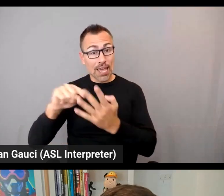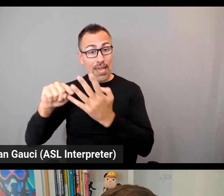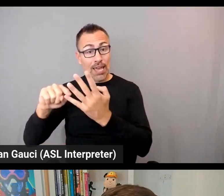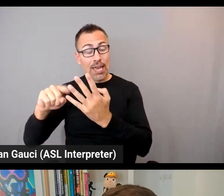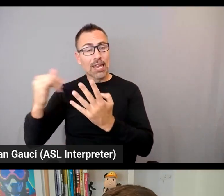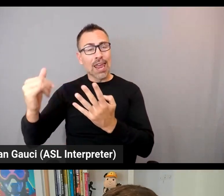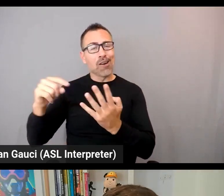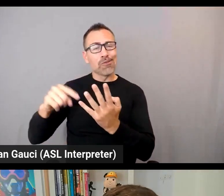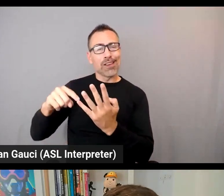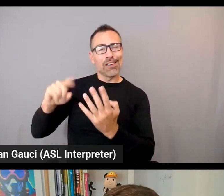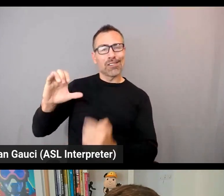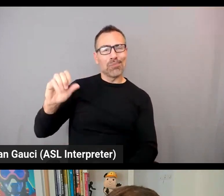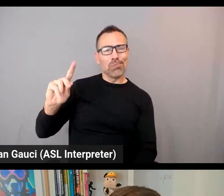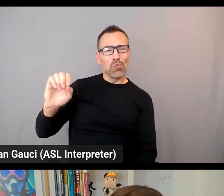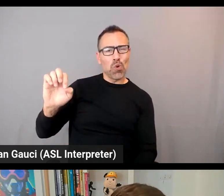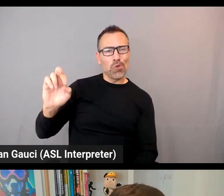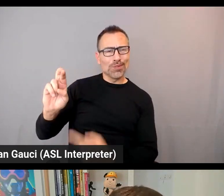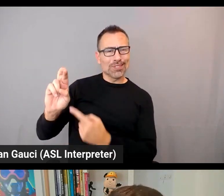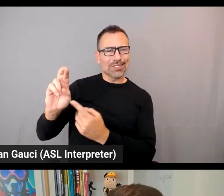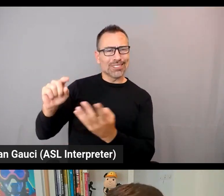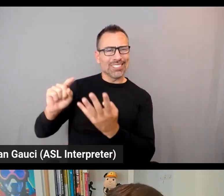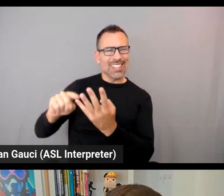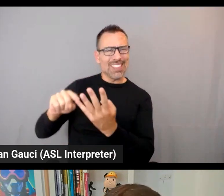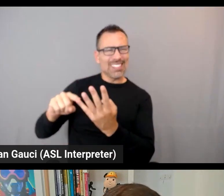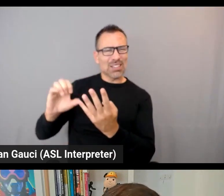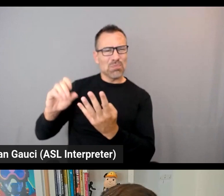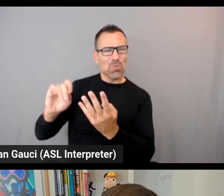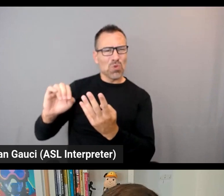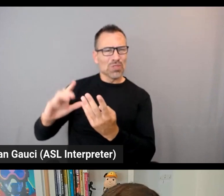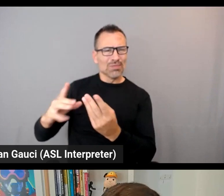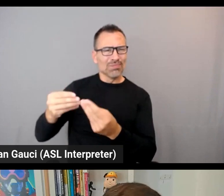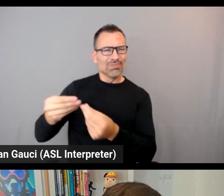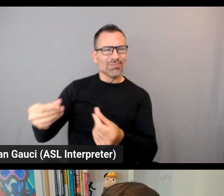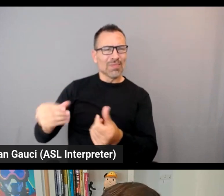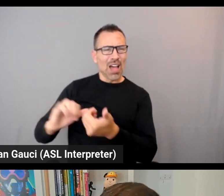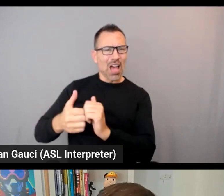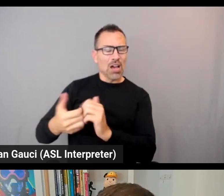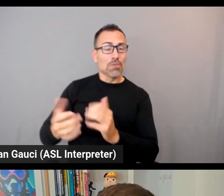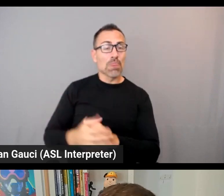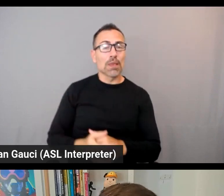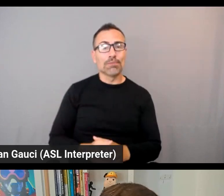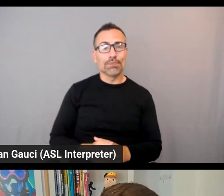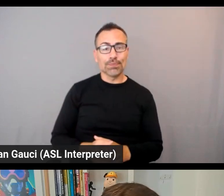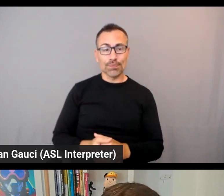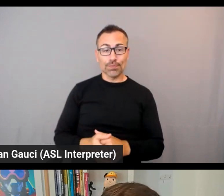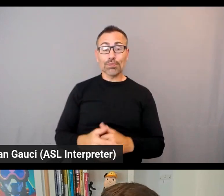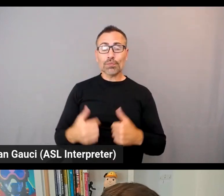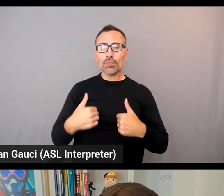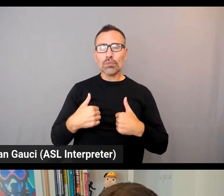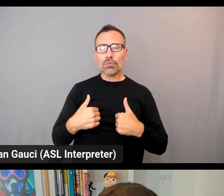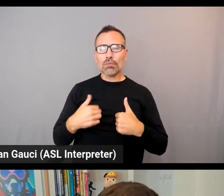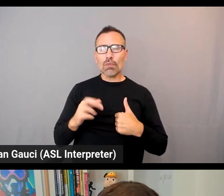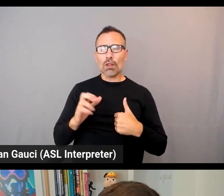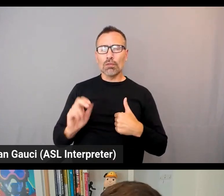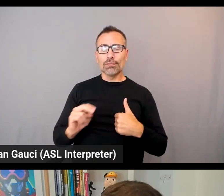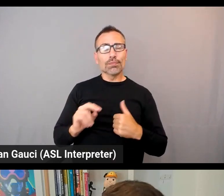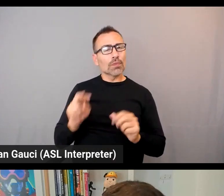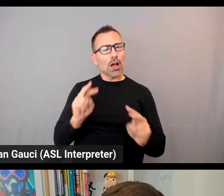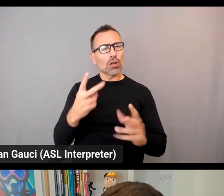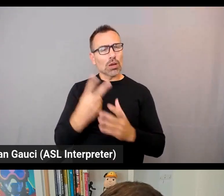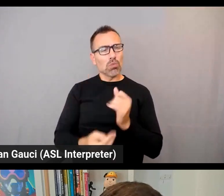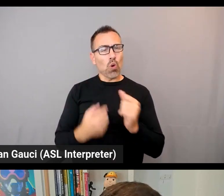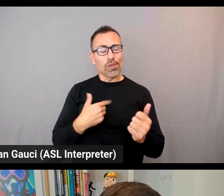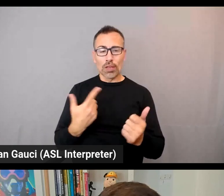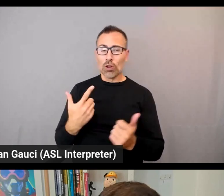does that simplify the experience? Yeah, so and I look at both of those just as an aside. I spent a lot of time in data